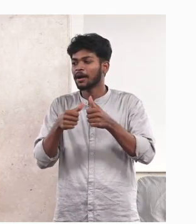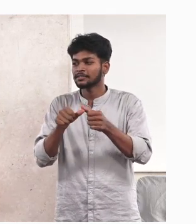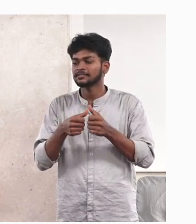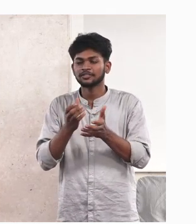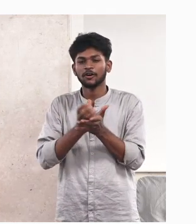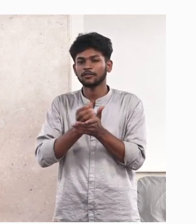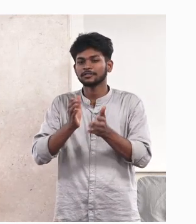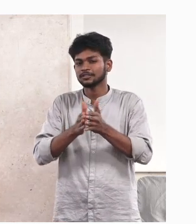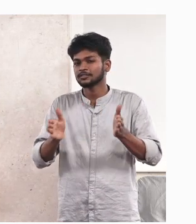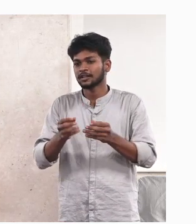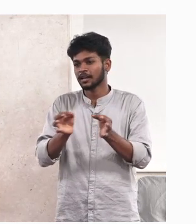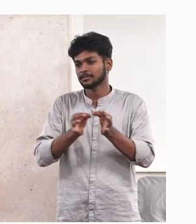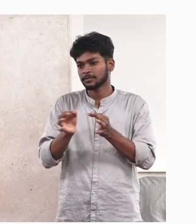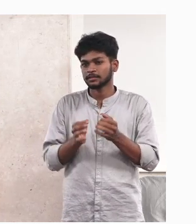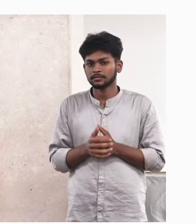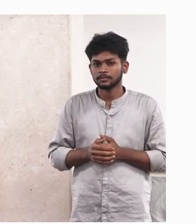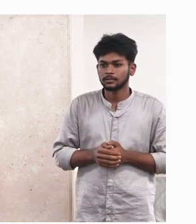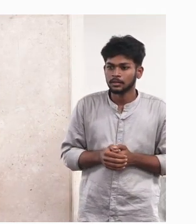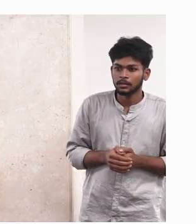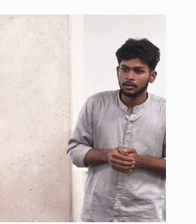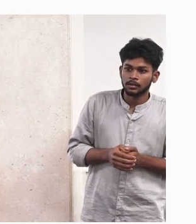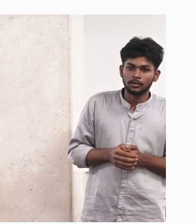the course. Thank you.